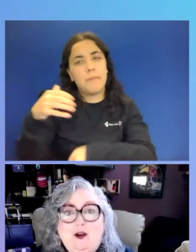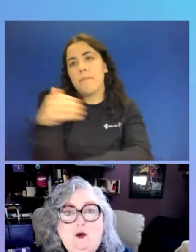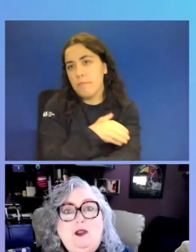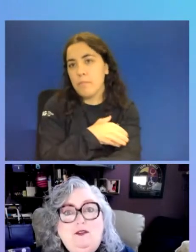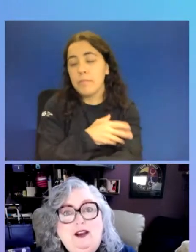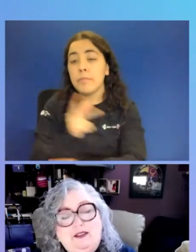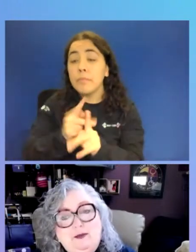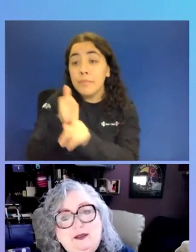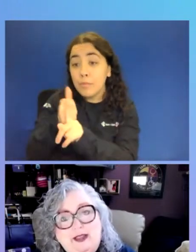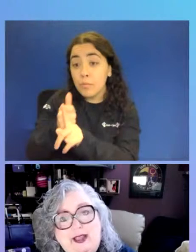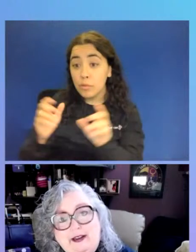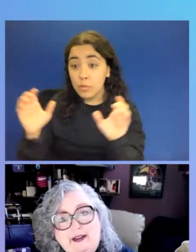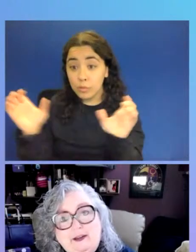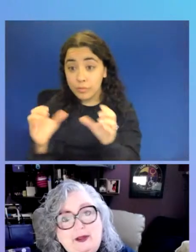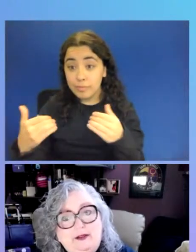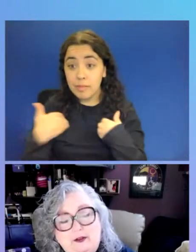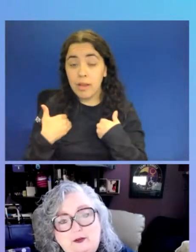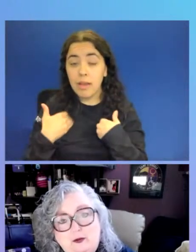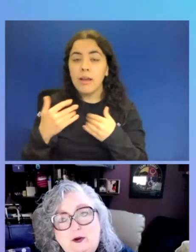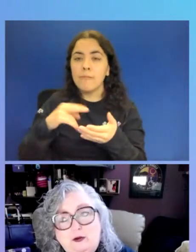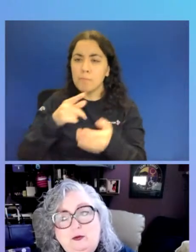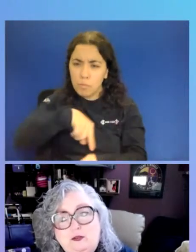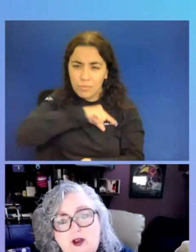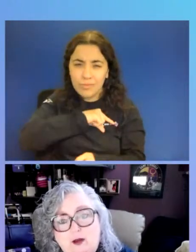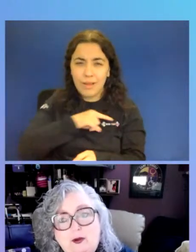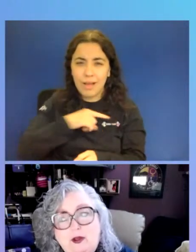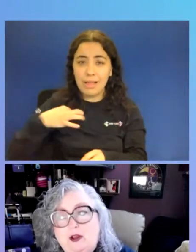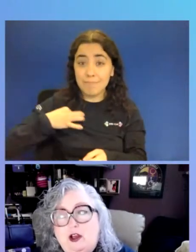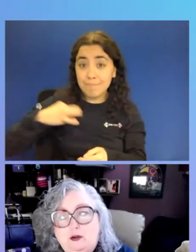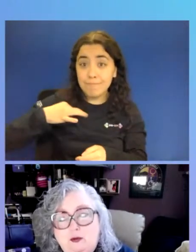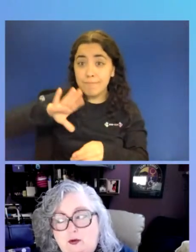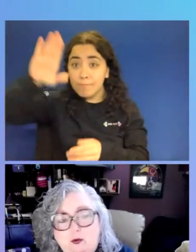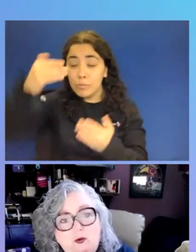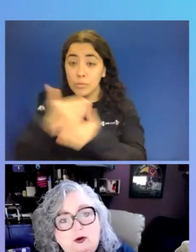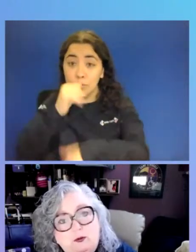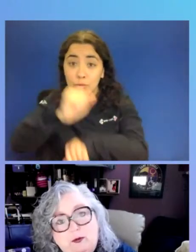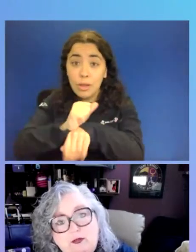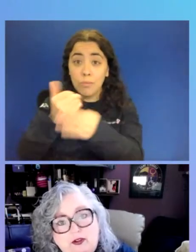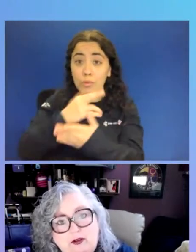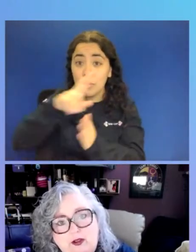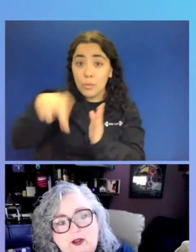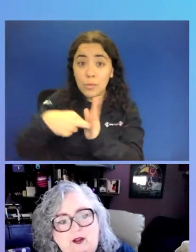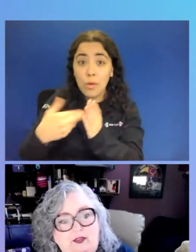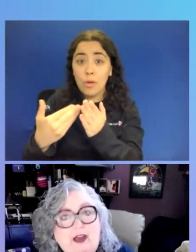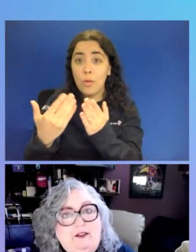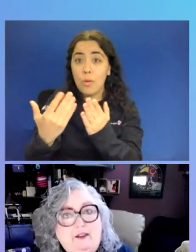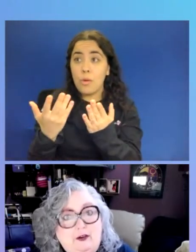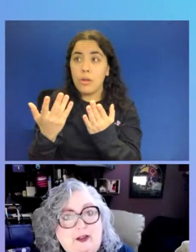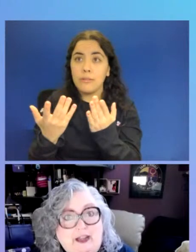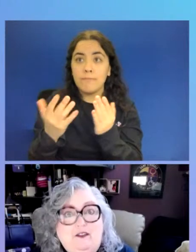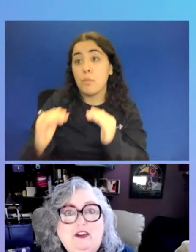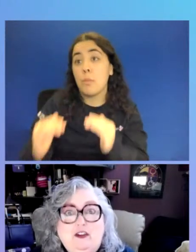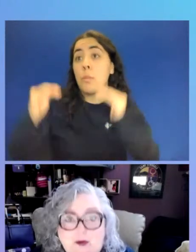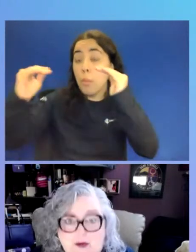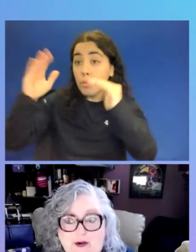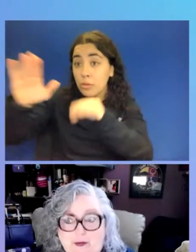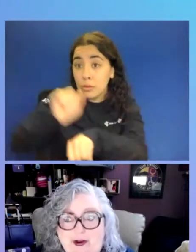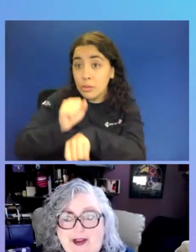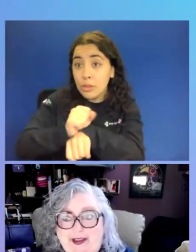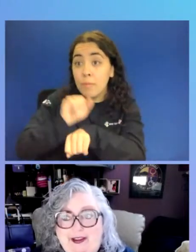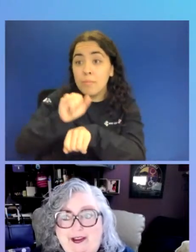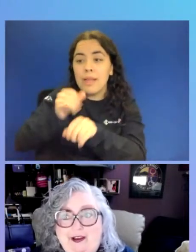certifications and that qualifies them as a candidate to be considered for a new job, a new role, or a promotion, that is their